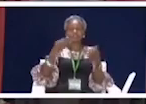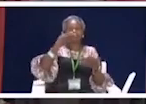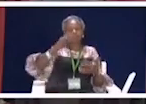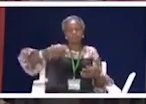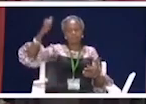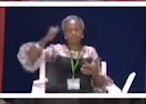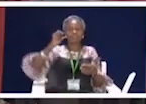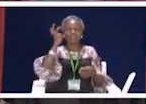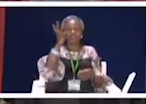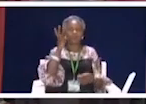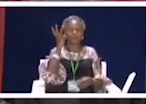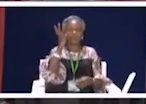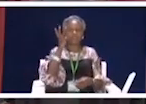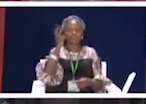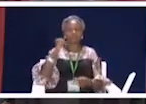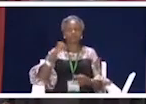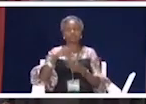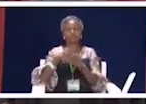wine.